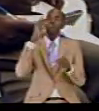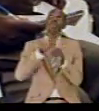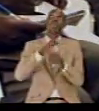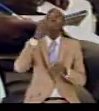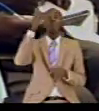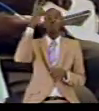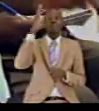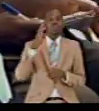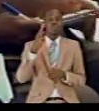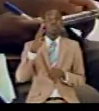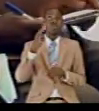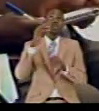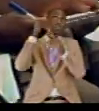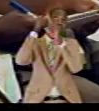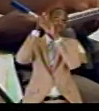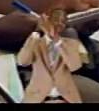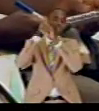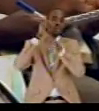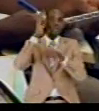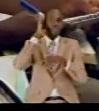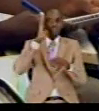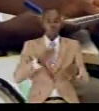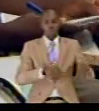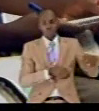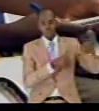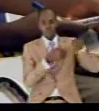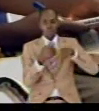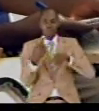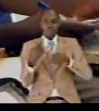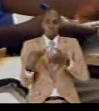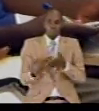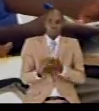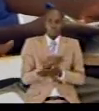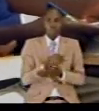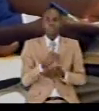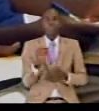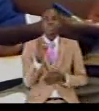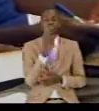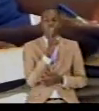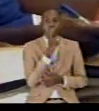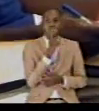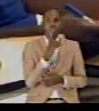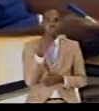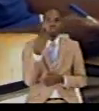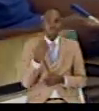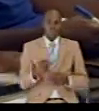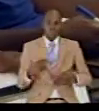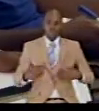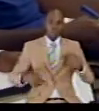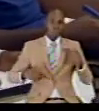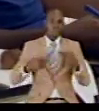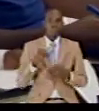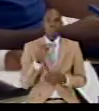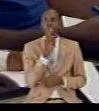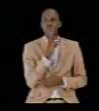he himself will pour the refreshing water, the reviving water, the cleansing